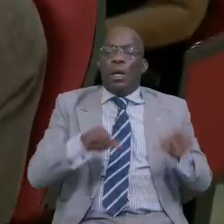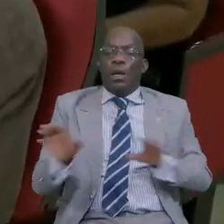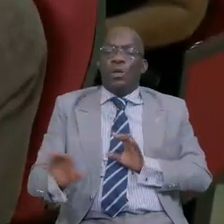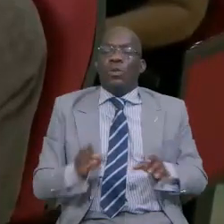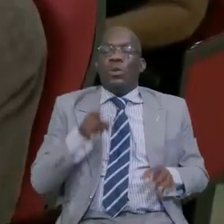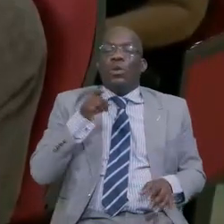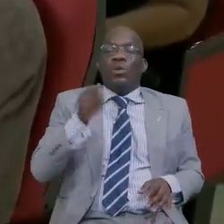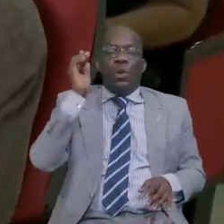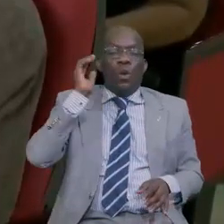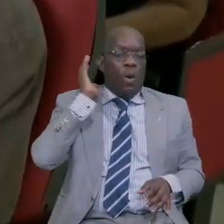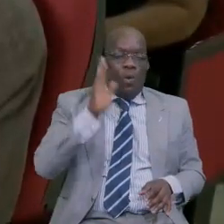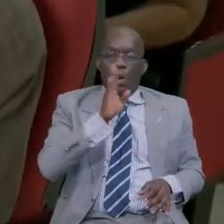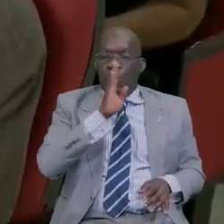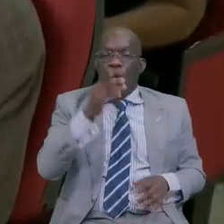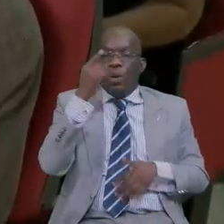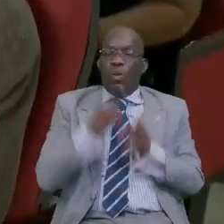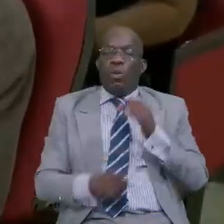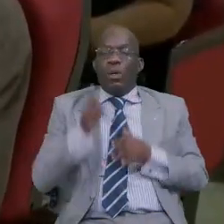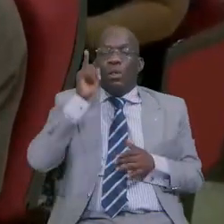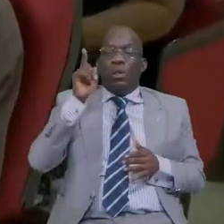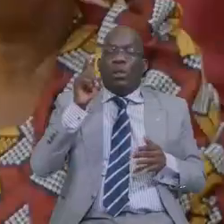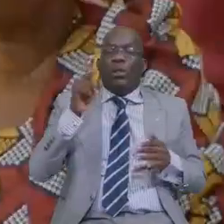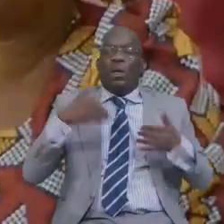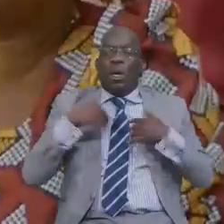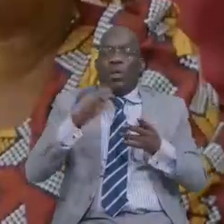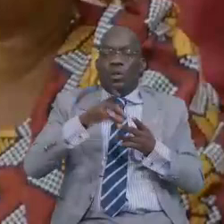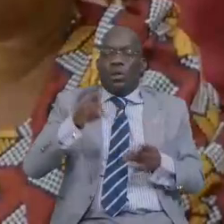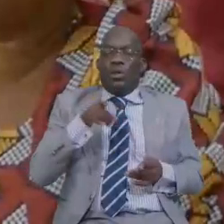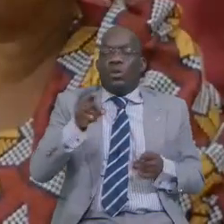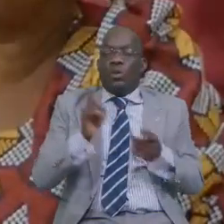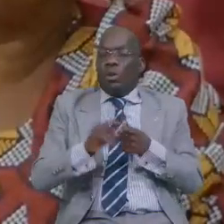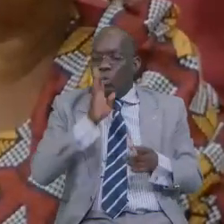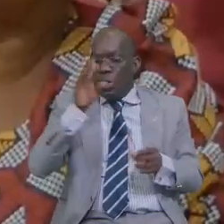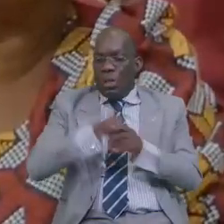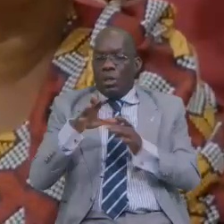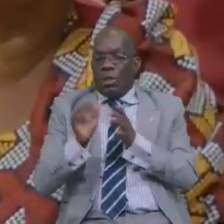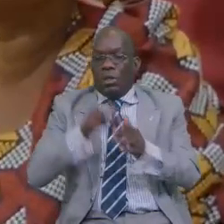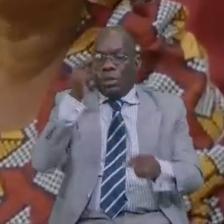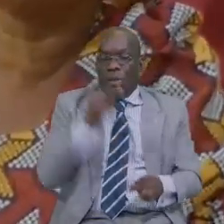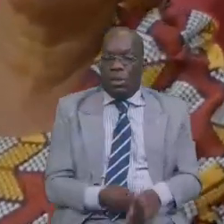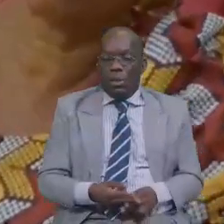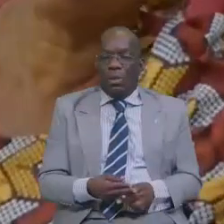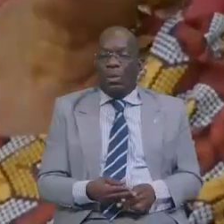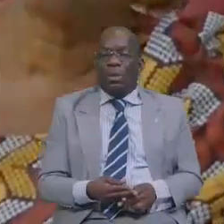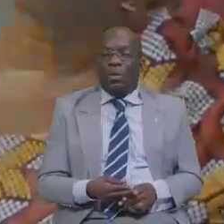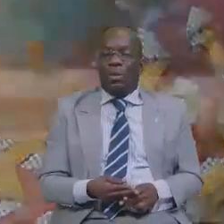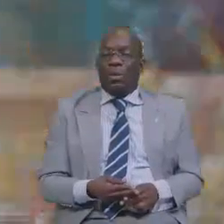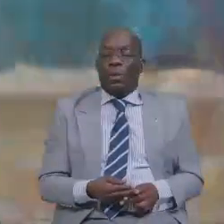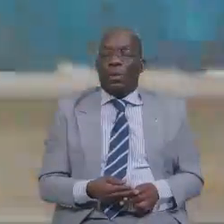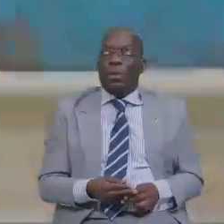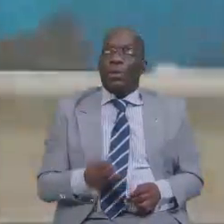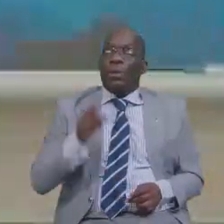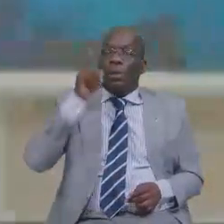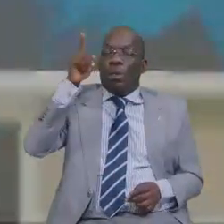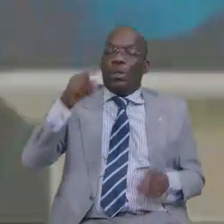has ordained. You will be in Jesus' name. He cured the